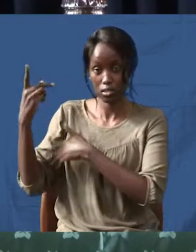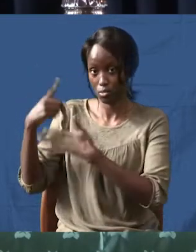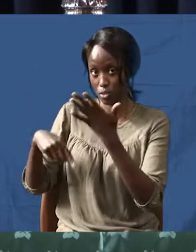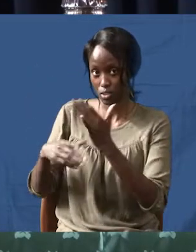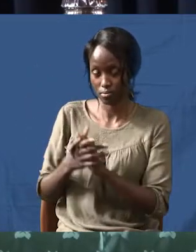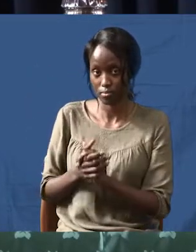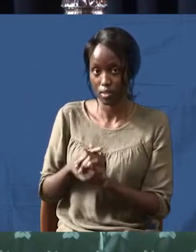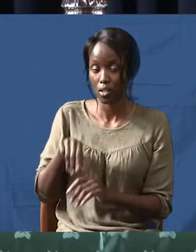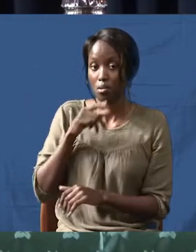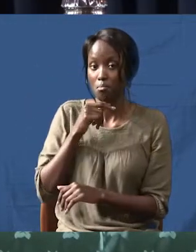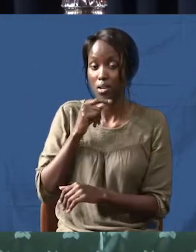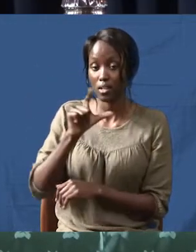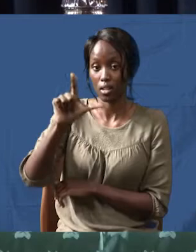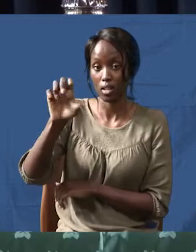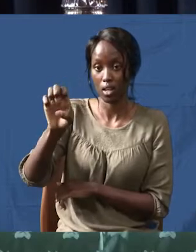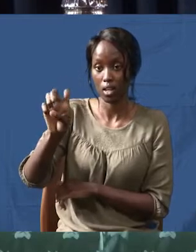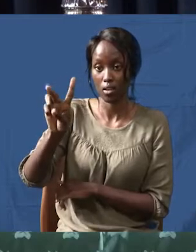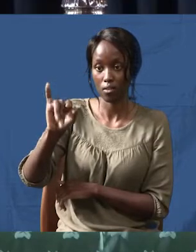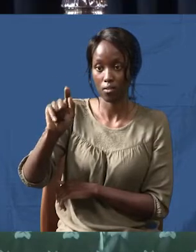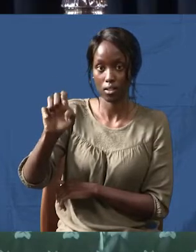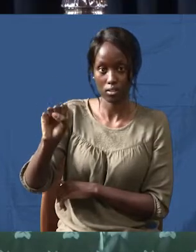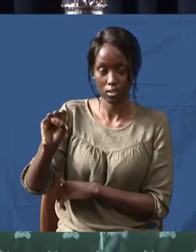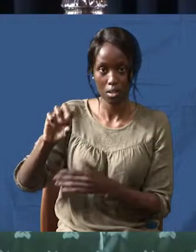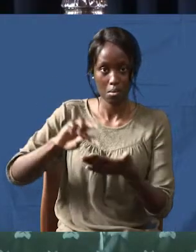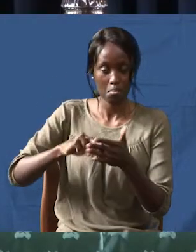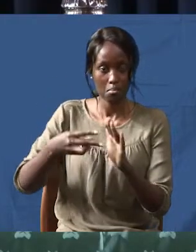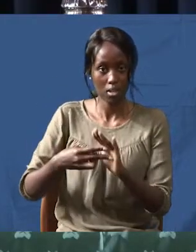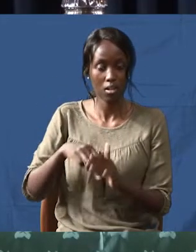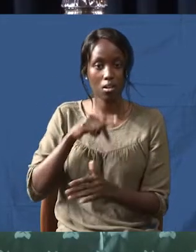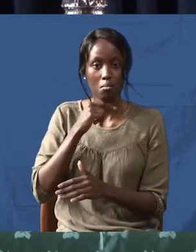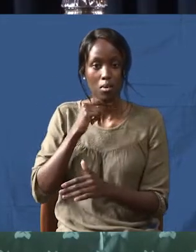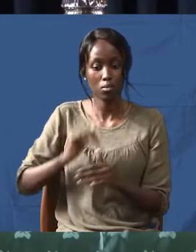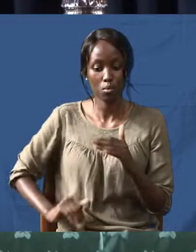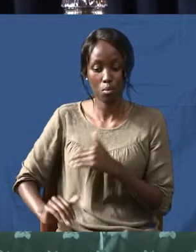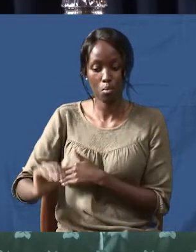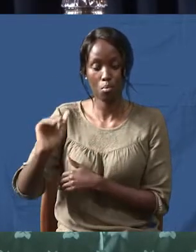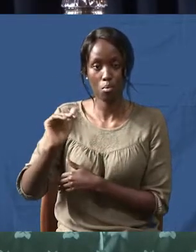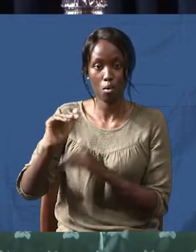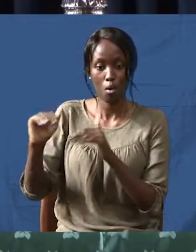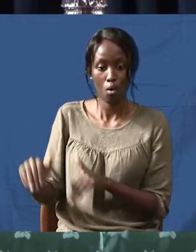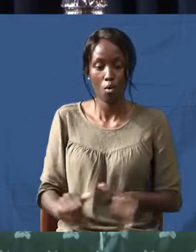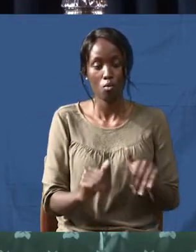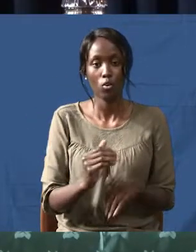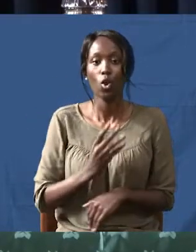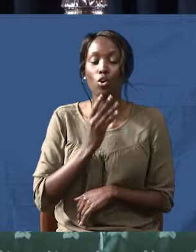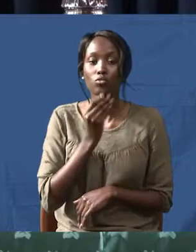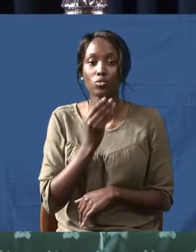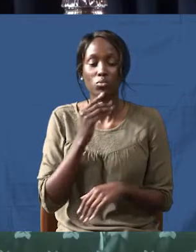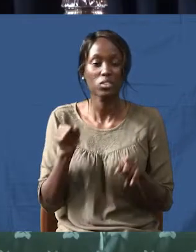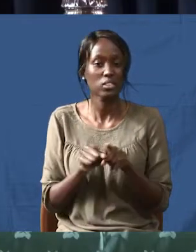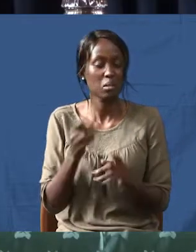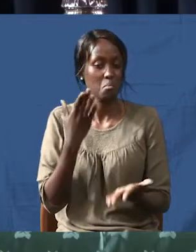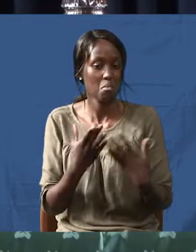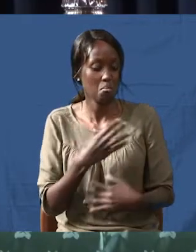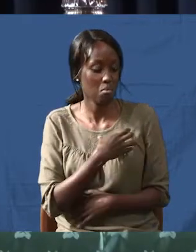Levite, Barnabas would have been raised a Jew, most likely also wealthy